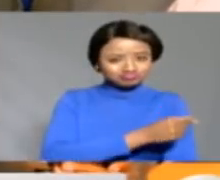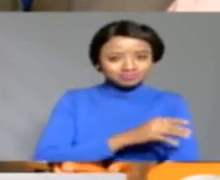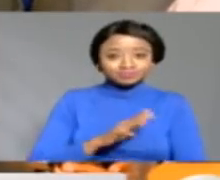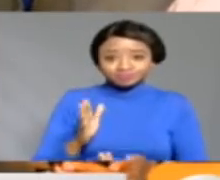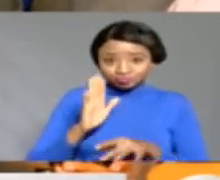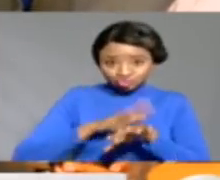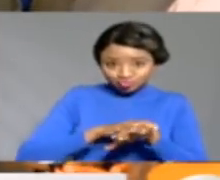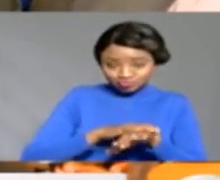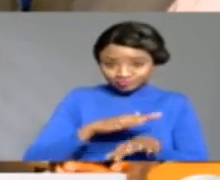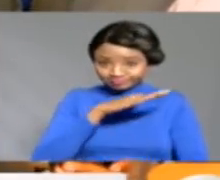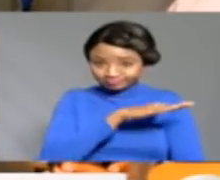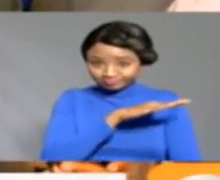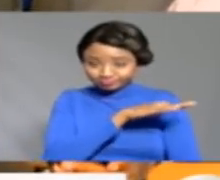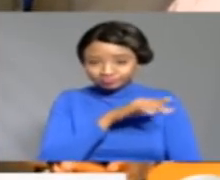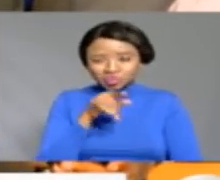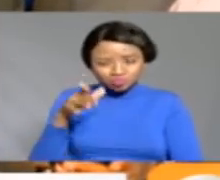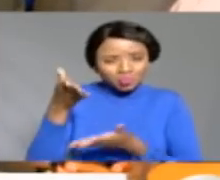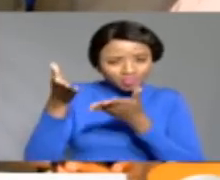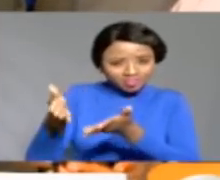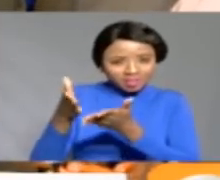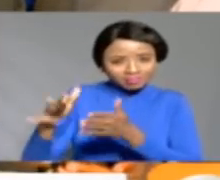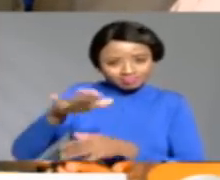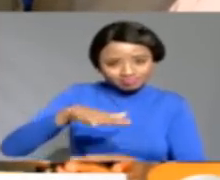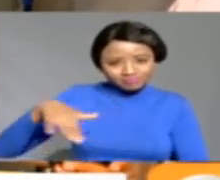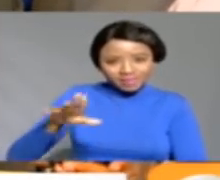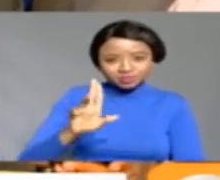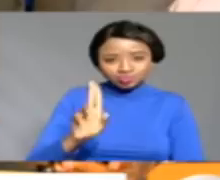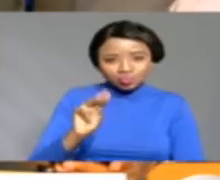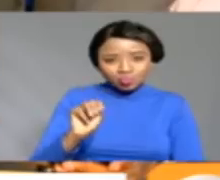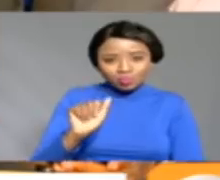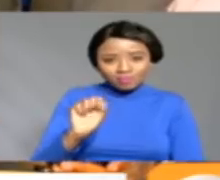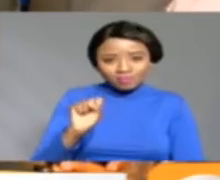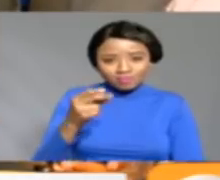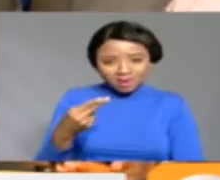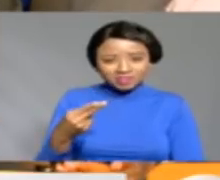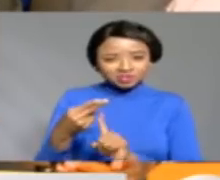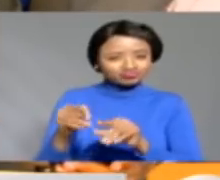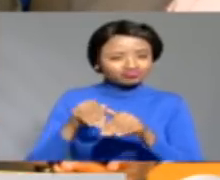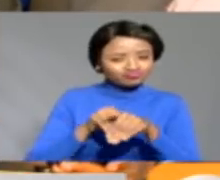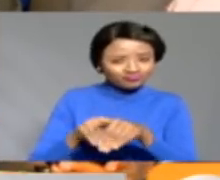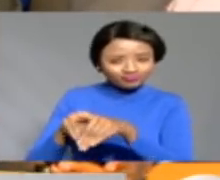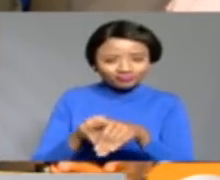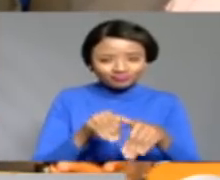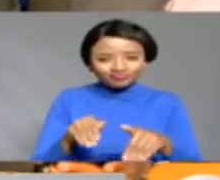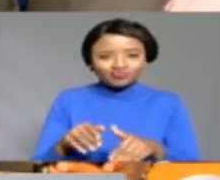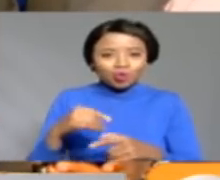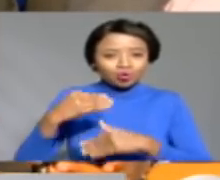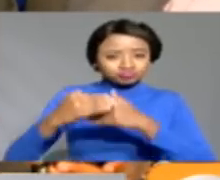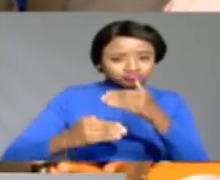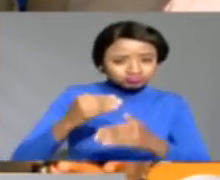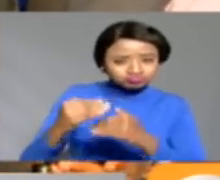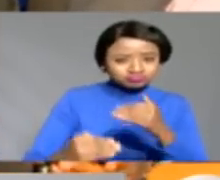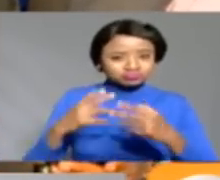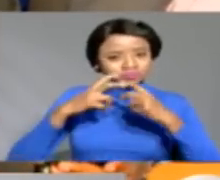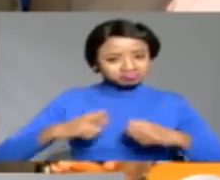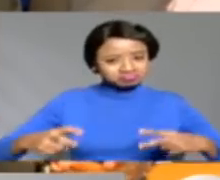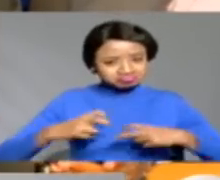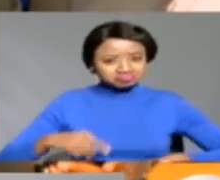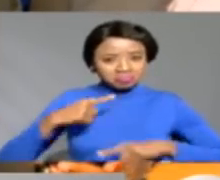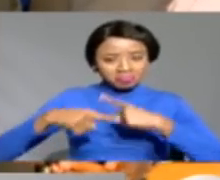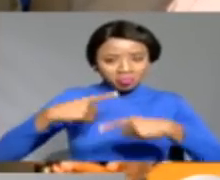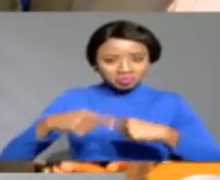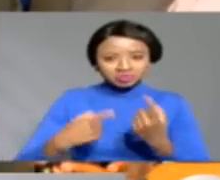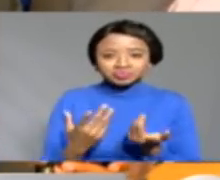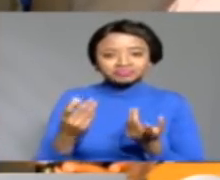You have been on this beat and indeed have been waiting throughout the day following the proceedings of this autopsy at Umash. Tell